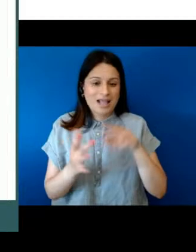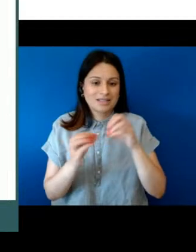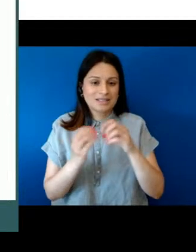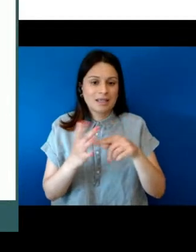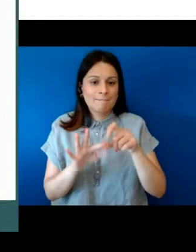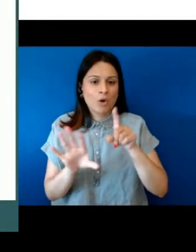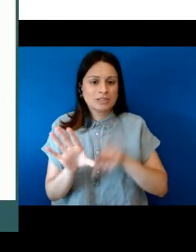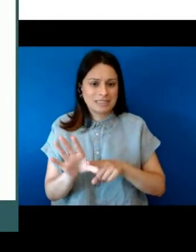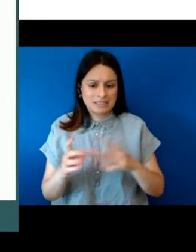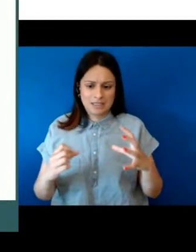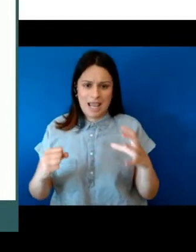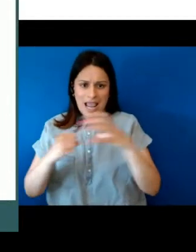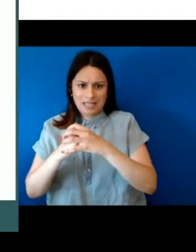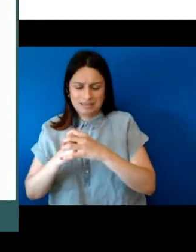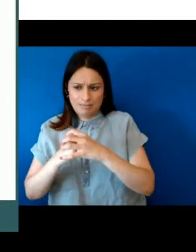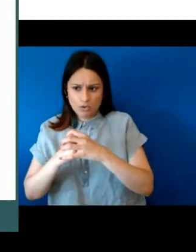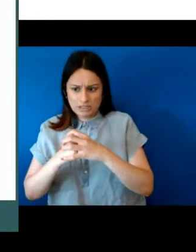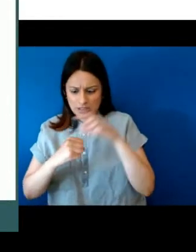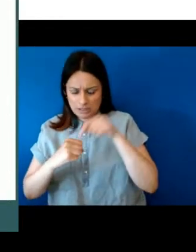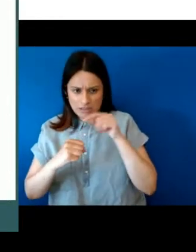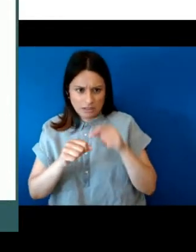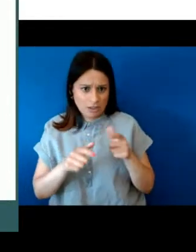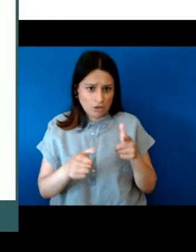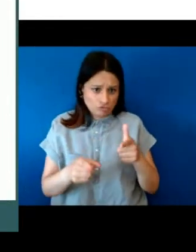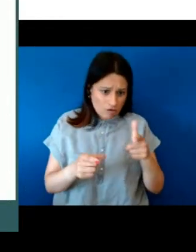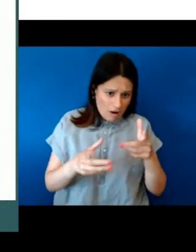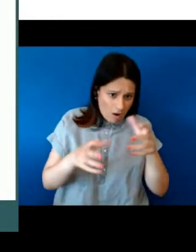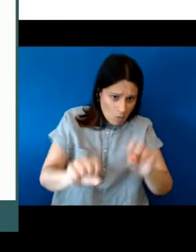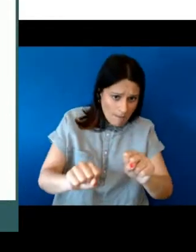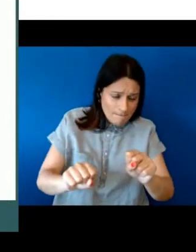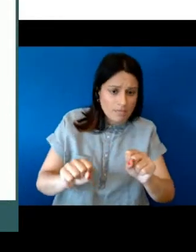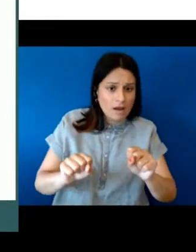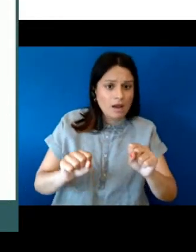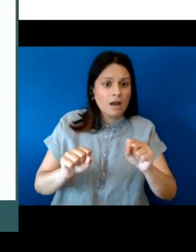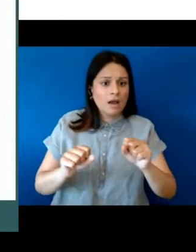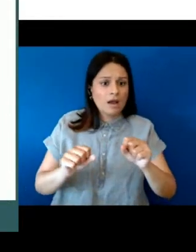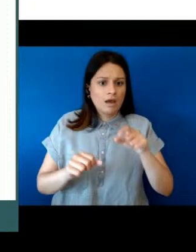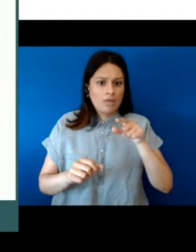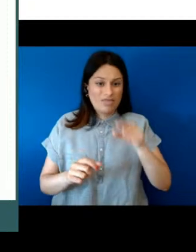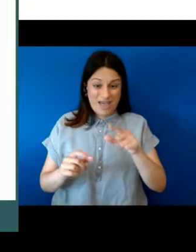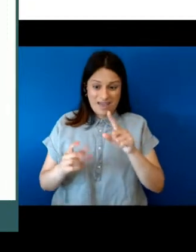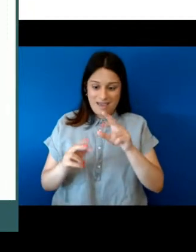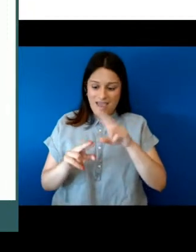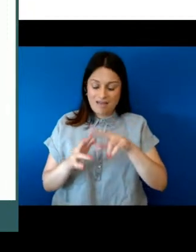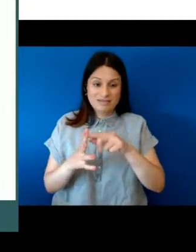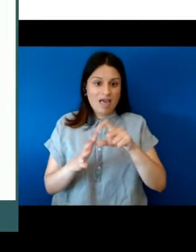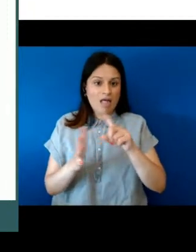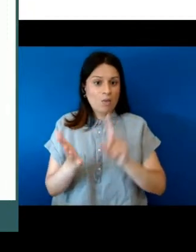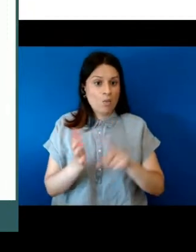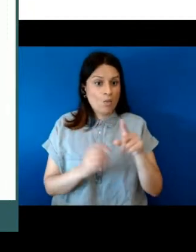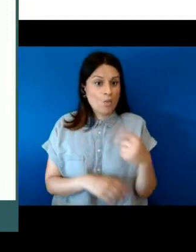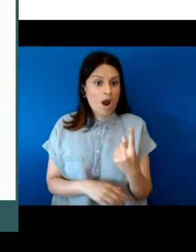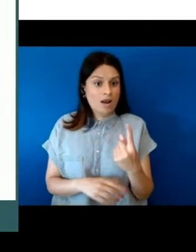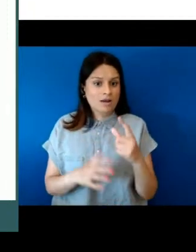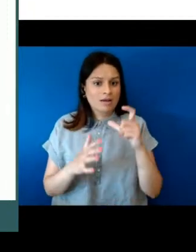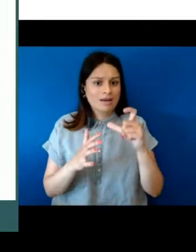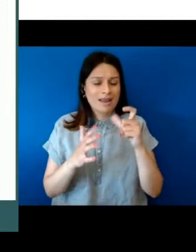thought that if FeLD1 is the major cat allergen, and you can take that out of a